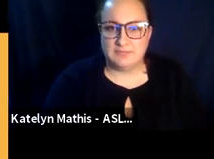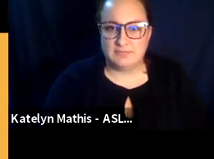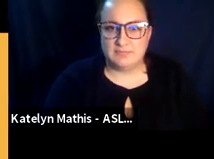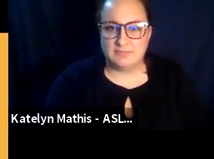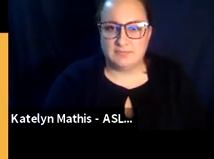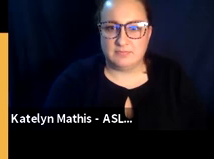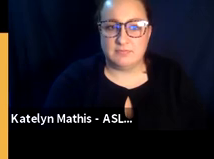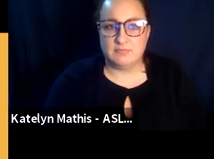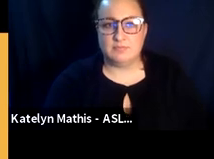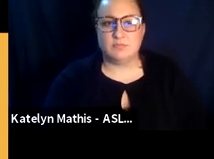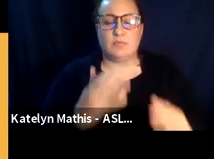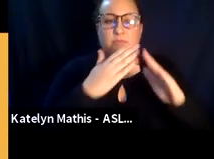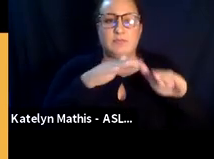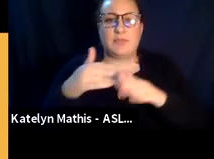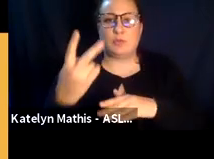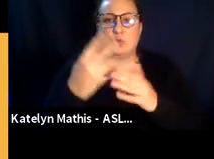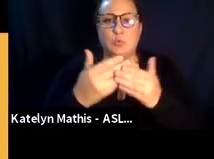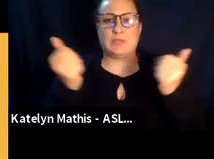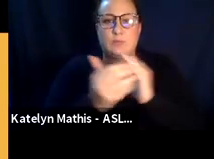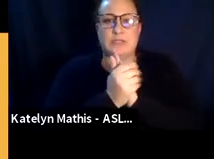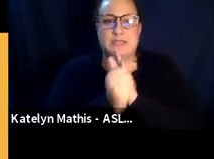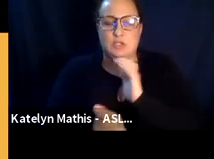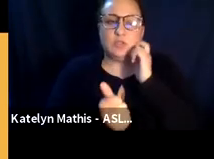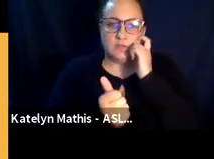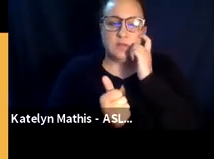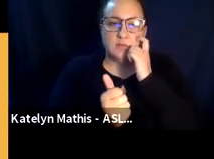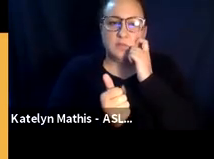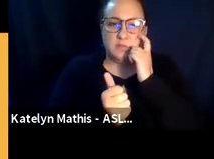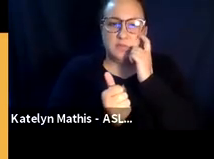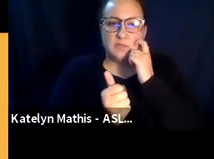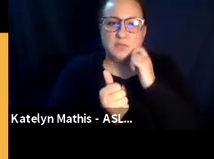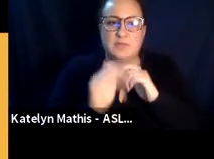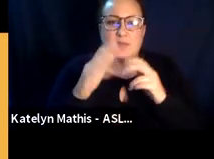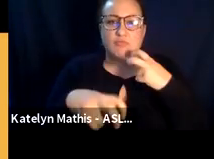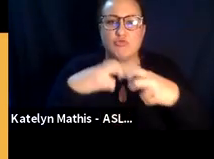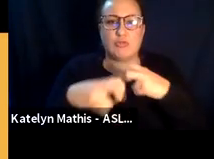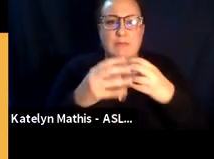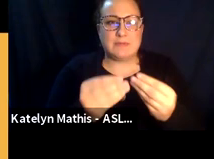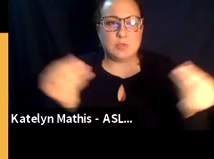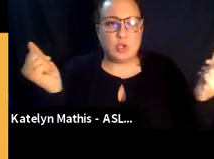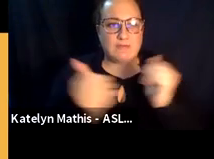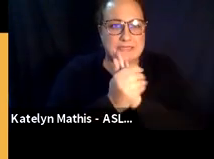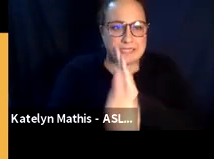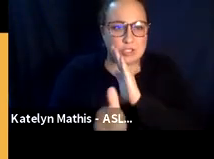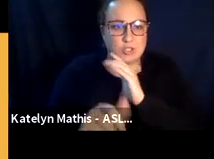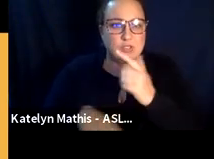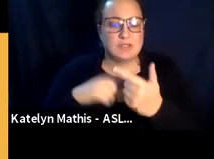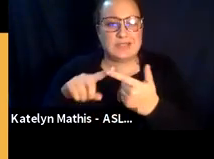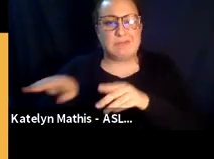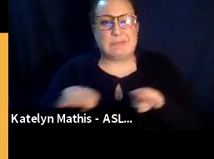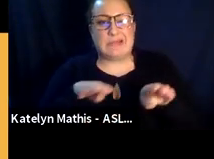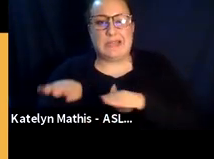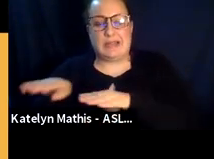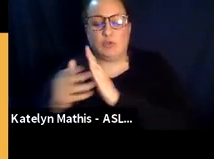of skills. So she breaks it up into kind of problem-solving skills and then behavior